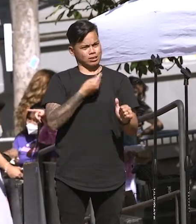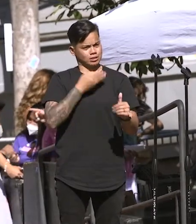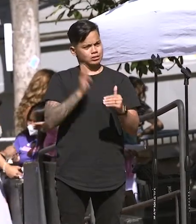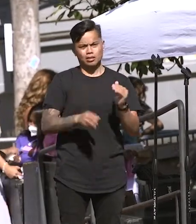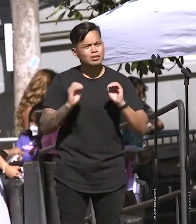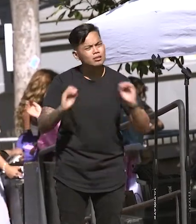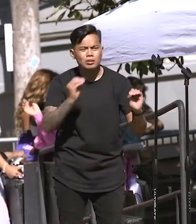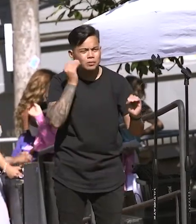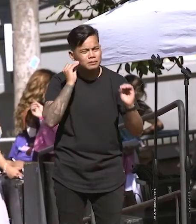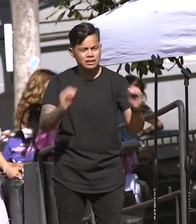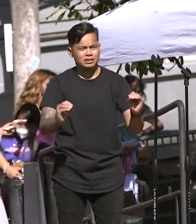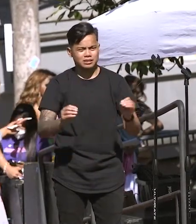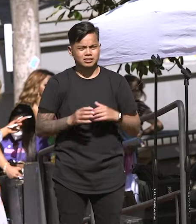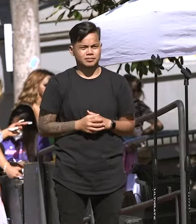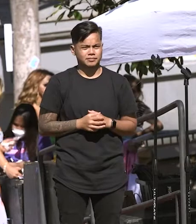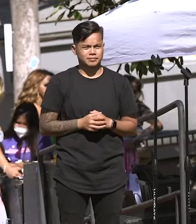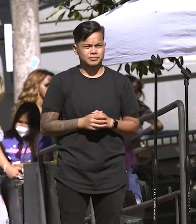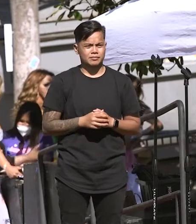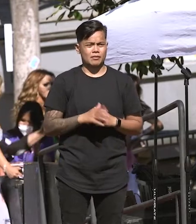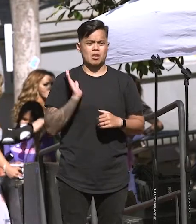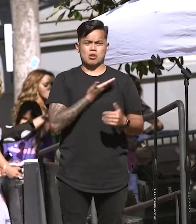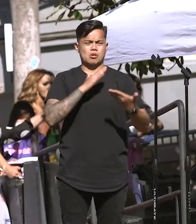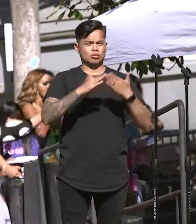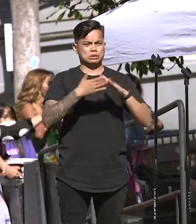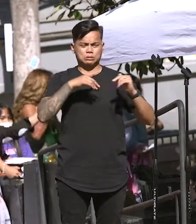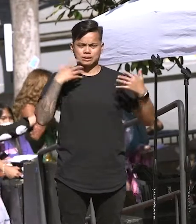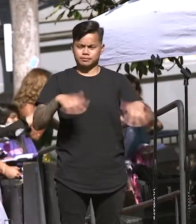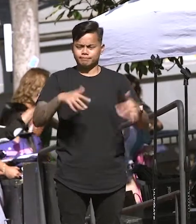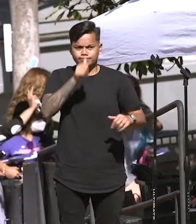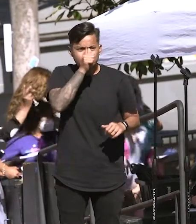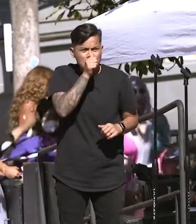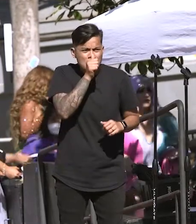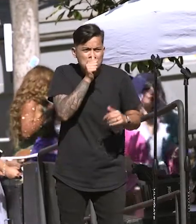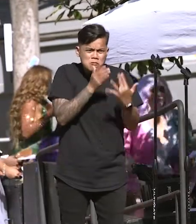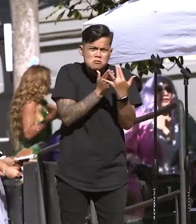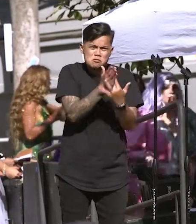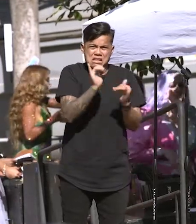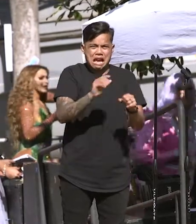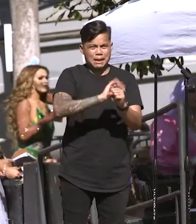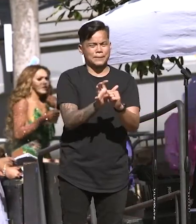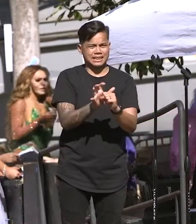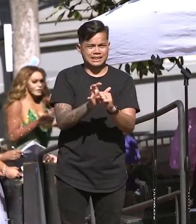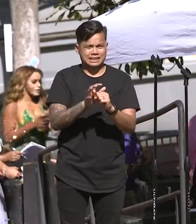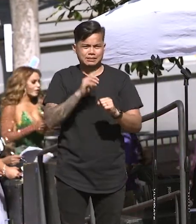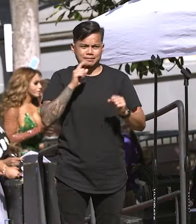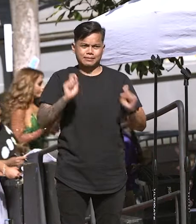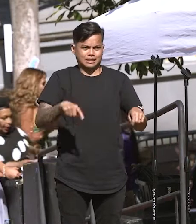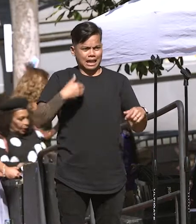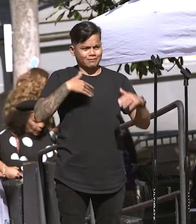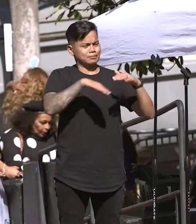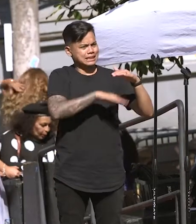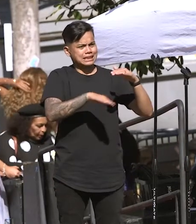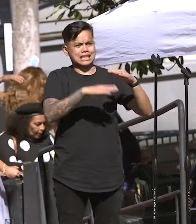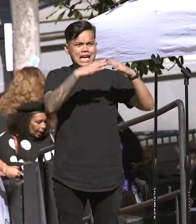TAC committee that worked so hard during the Trans Advocacy Week. So each one of us can have that basic roof over our head.